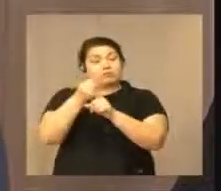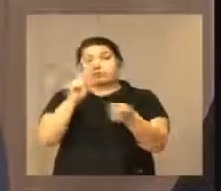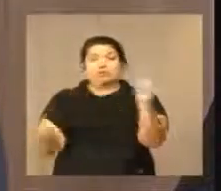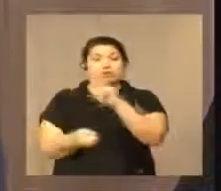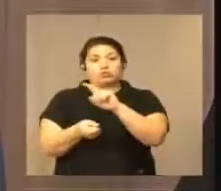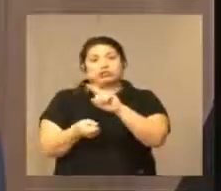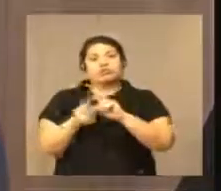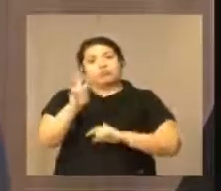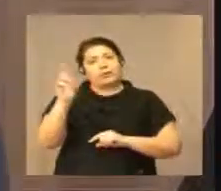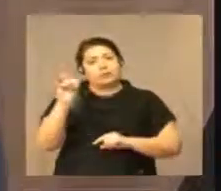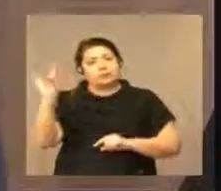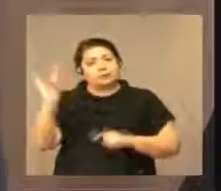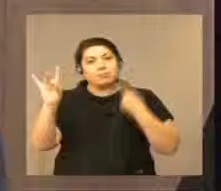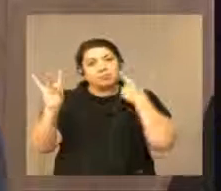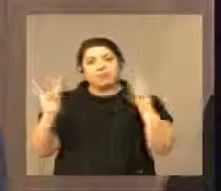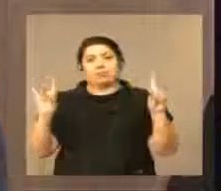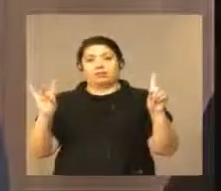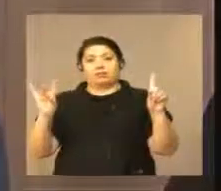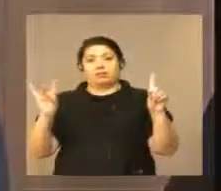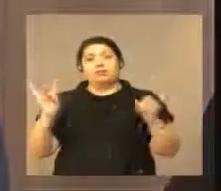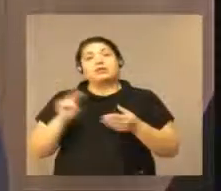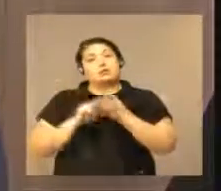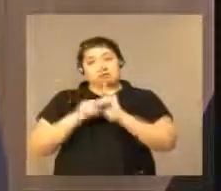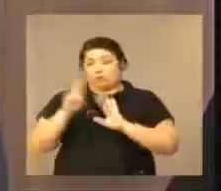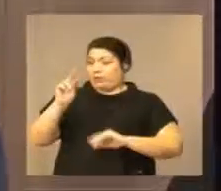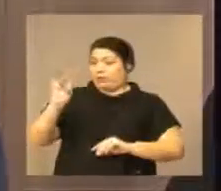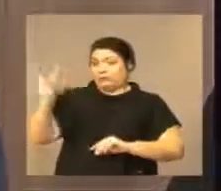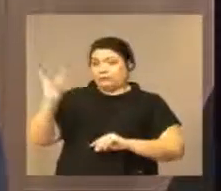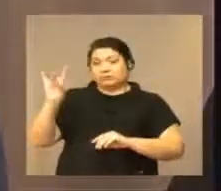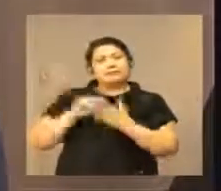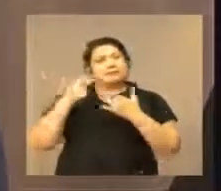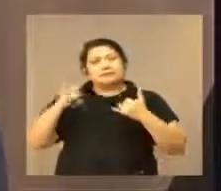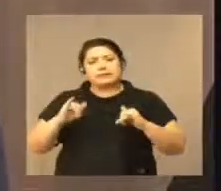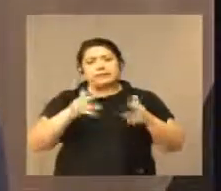So we still have incredible barriers in our communities.